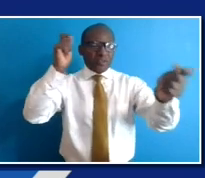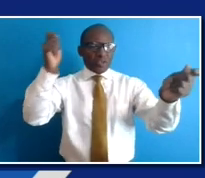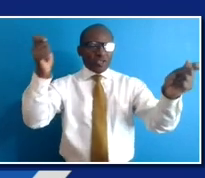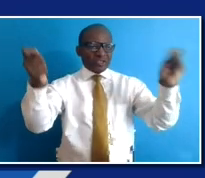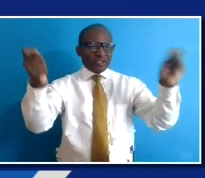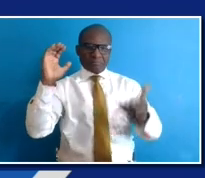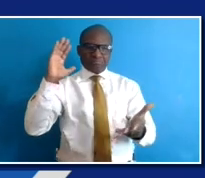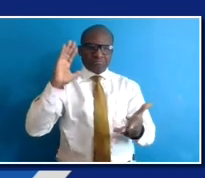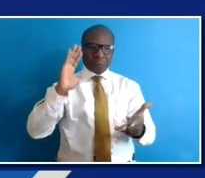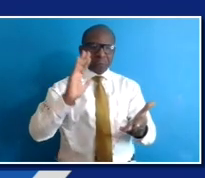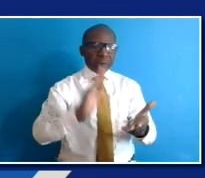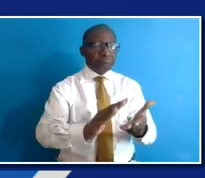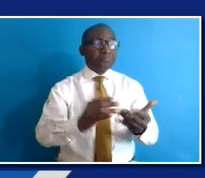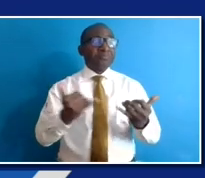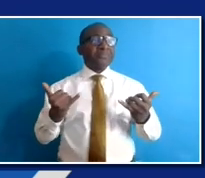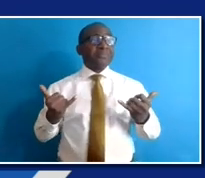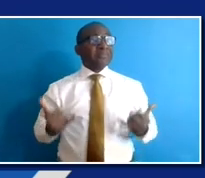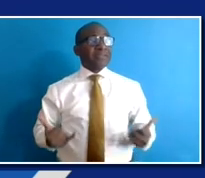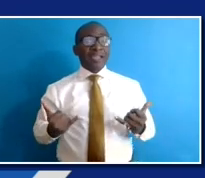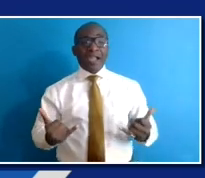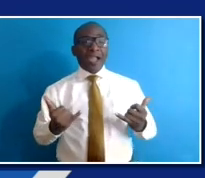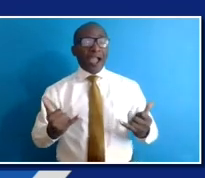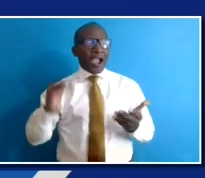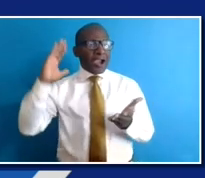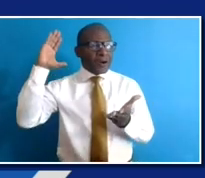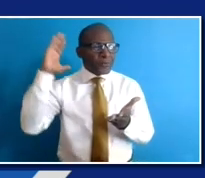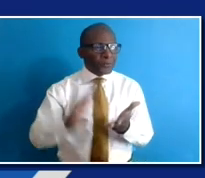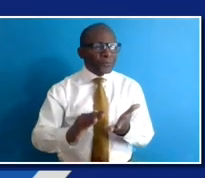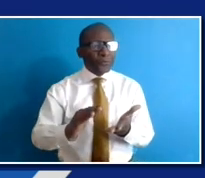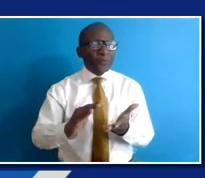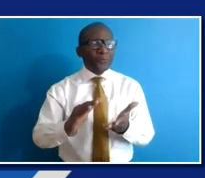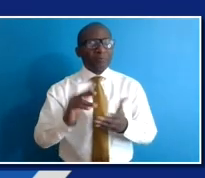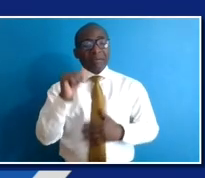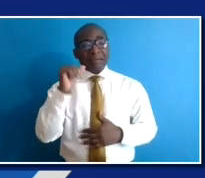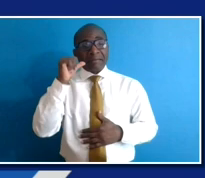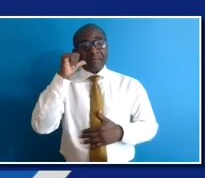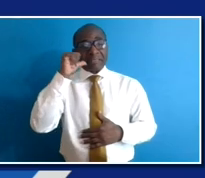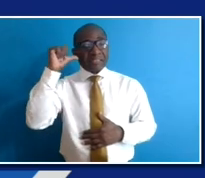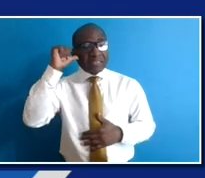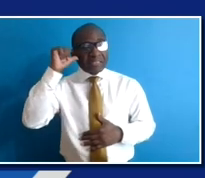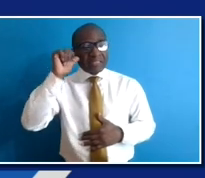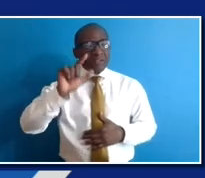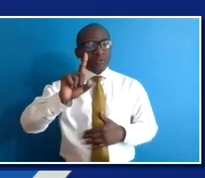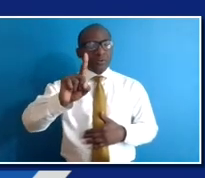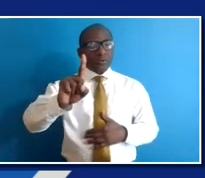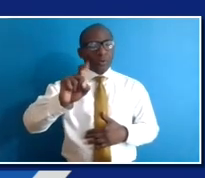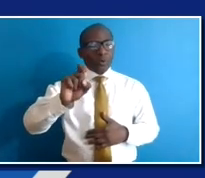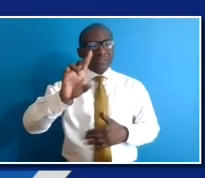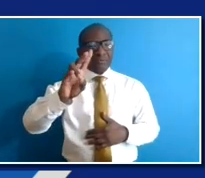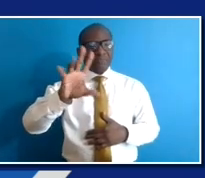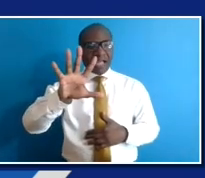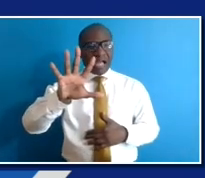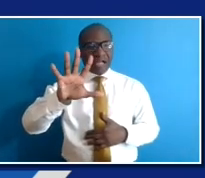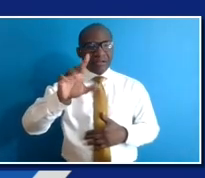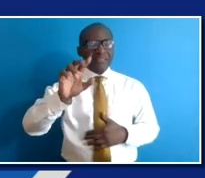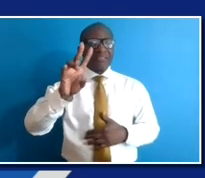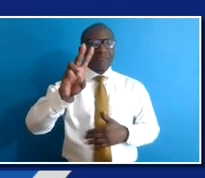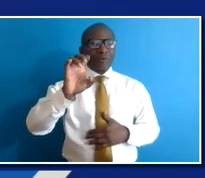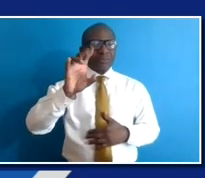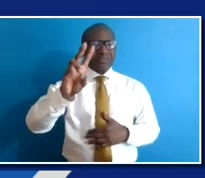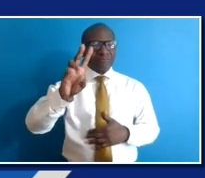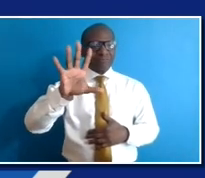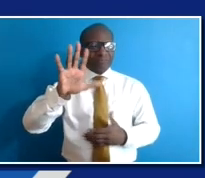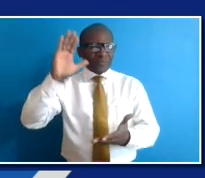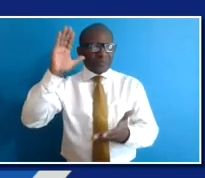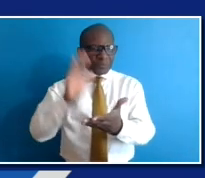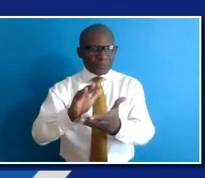from yesterday. It was 775 yesterday. We're down now to 725 active cases of COVID in the county